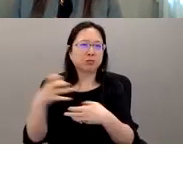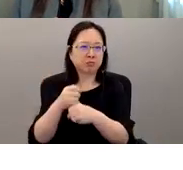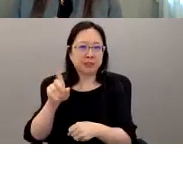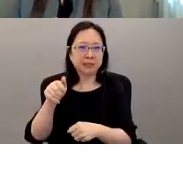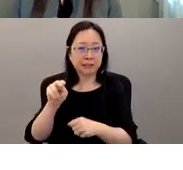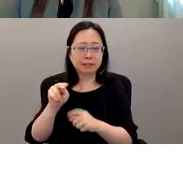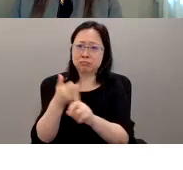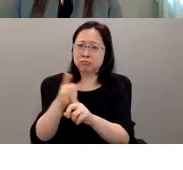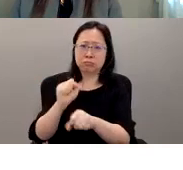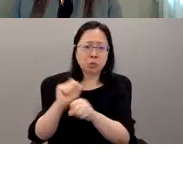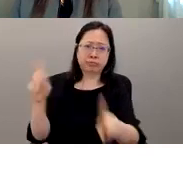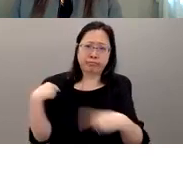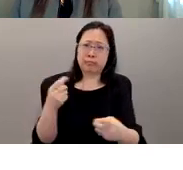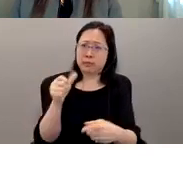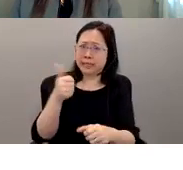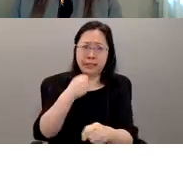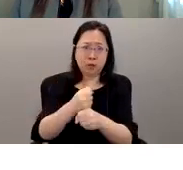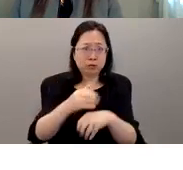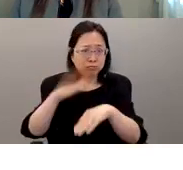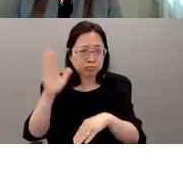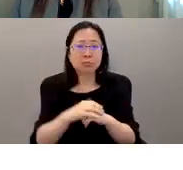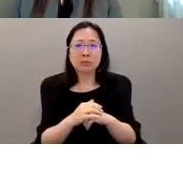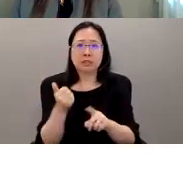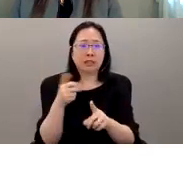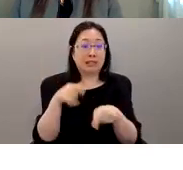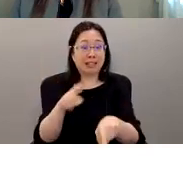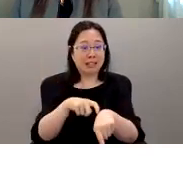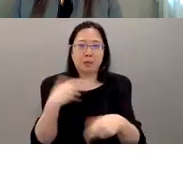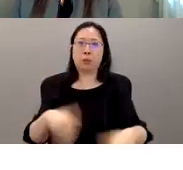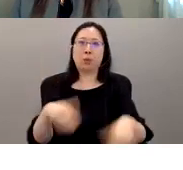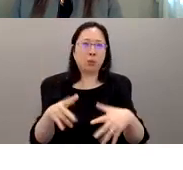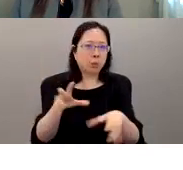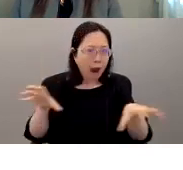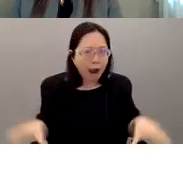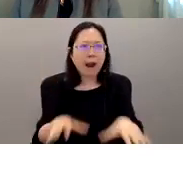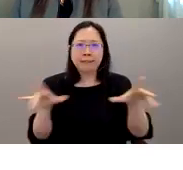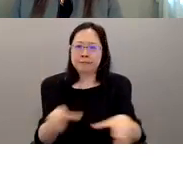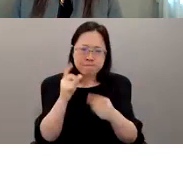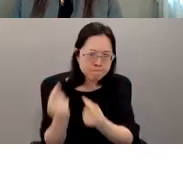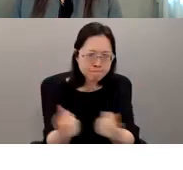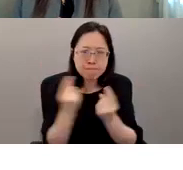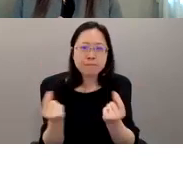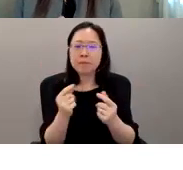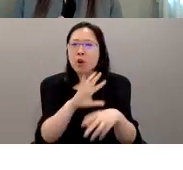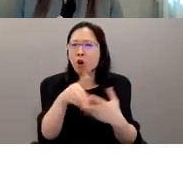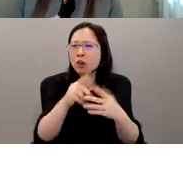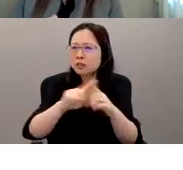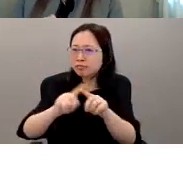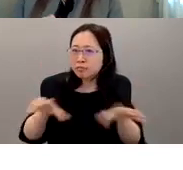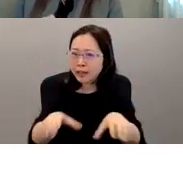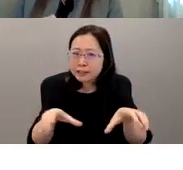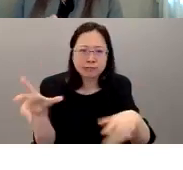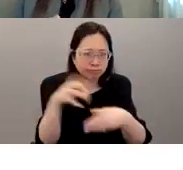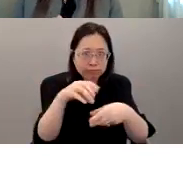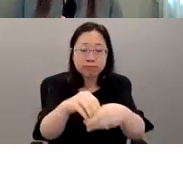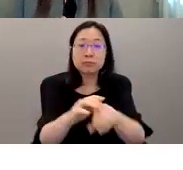time. During this time, she has been an absolute active member of this network and all of its activities. Most recently,